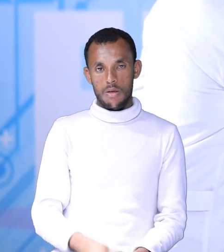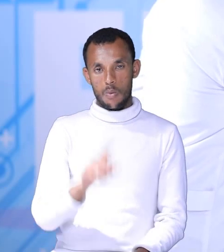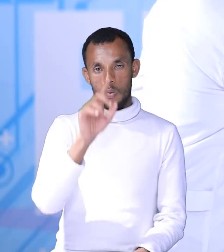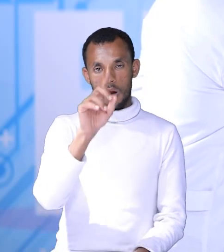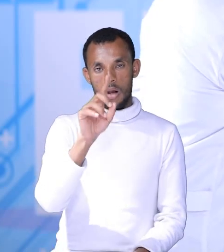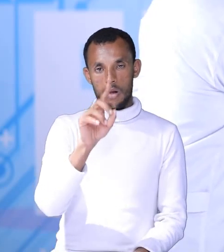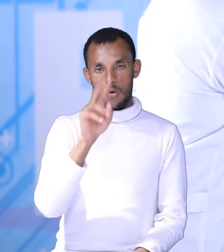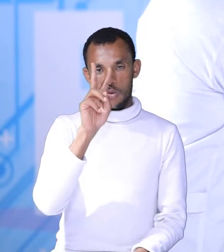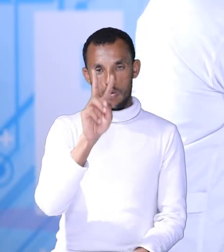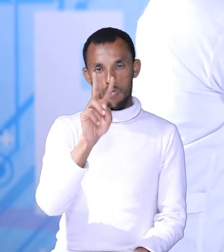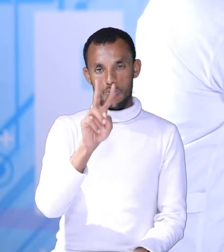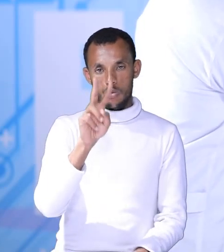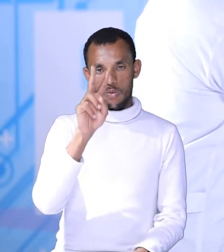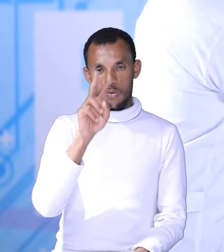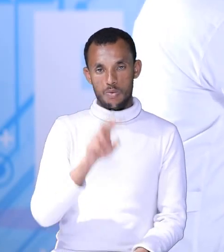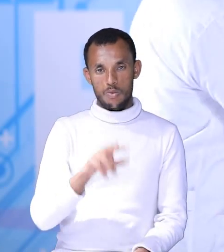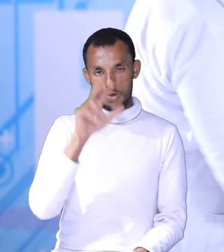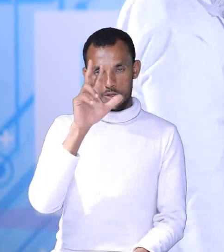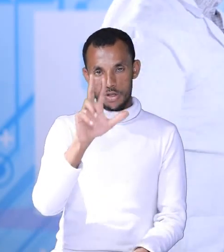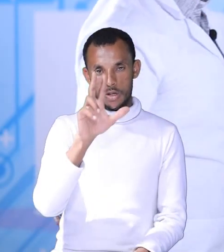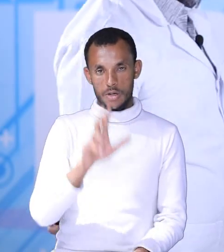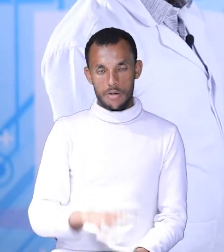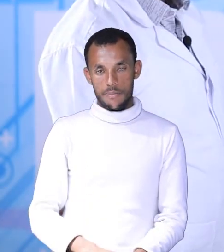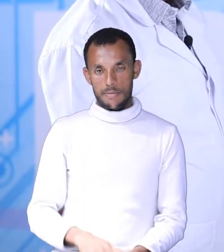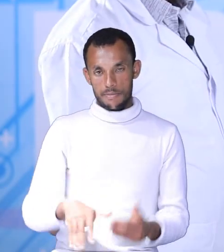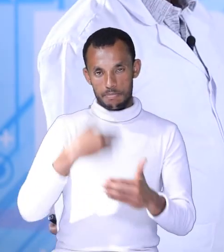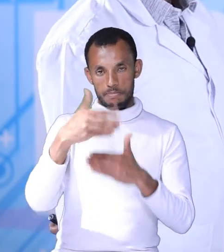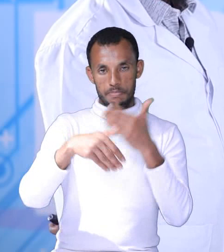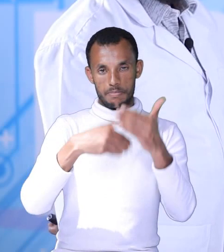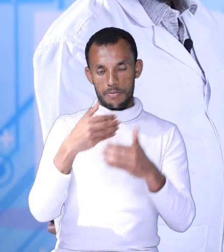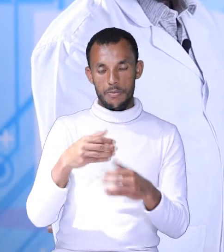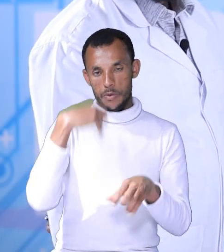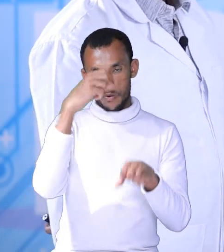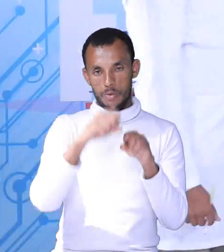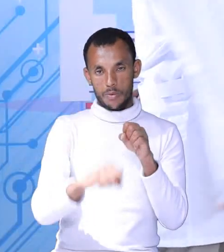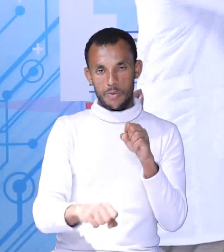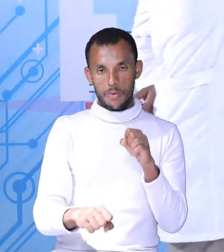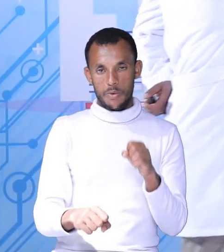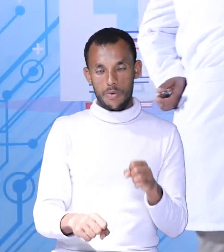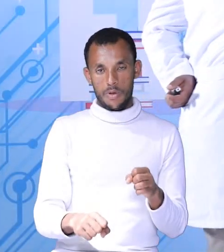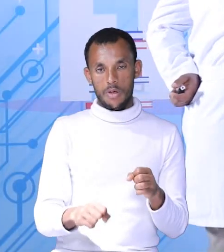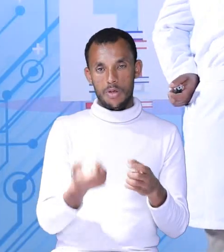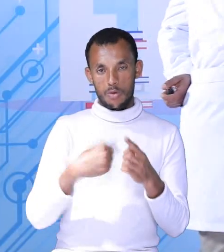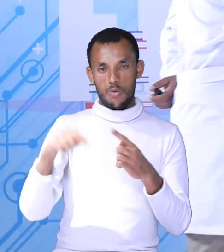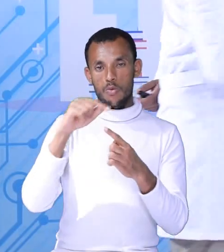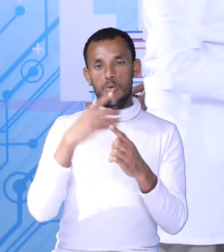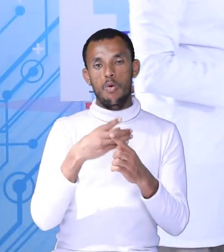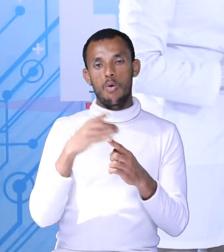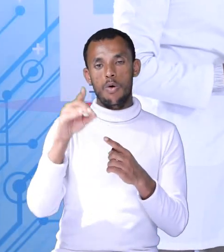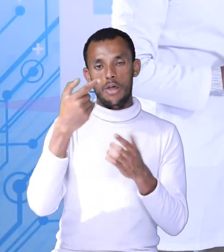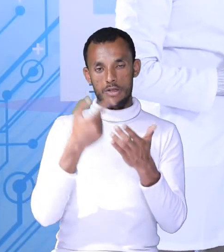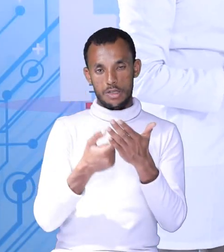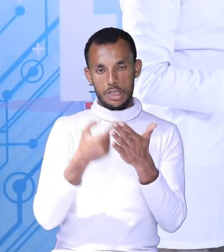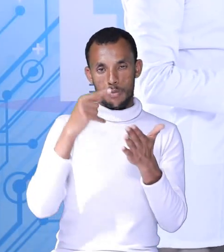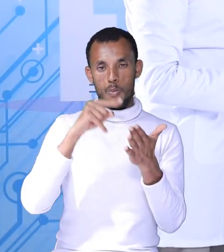1, 2, 3, and so on. So to locate this point,